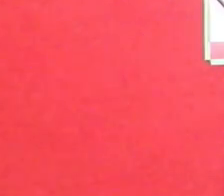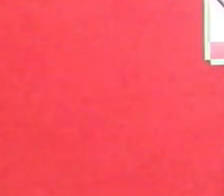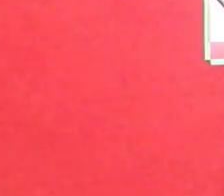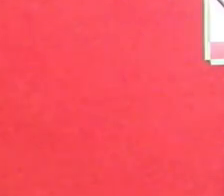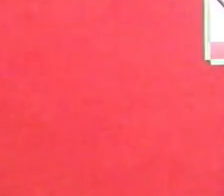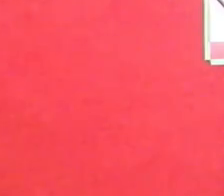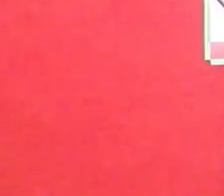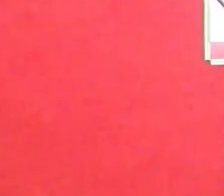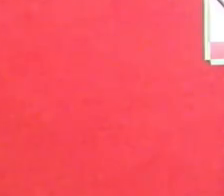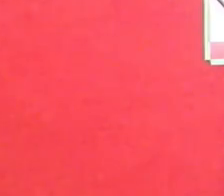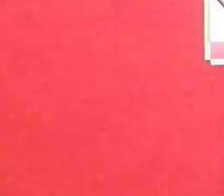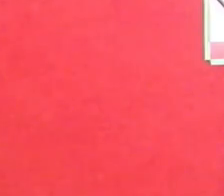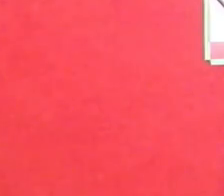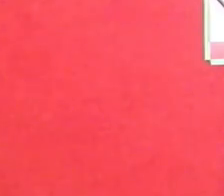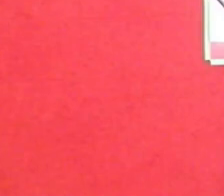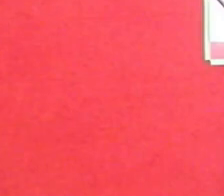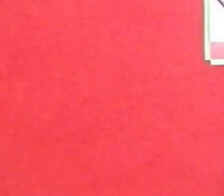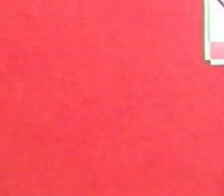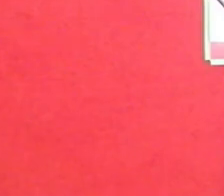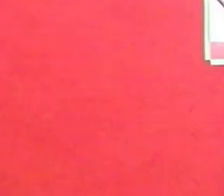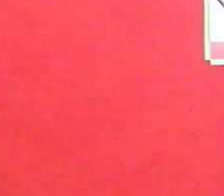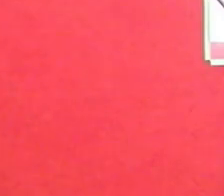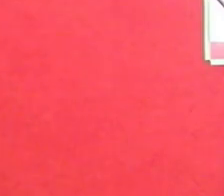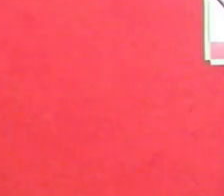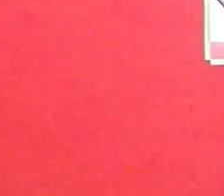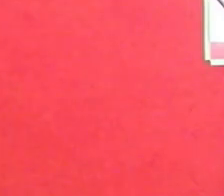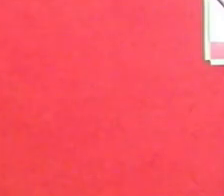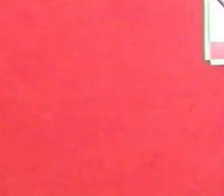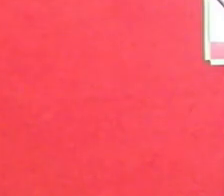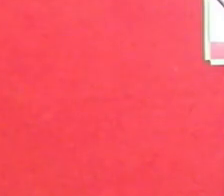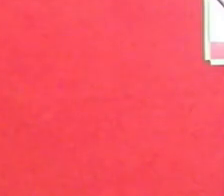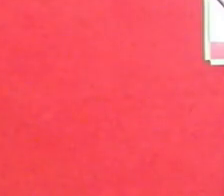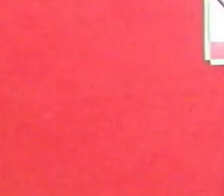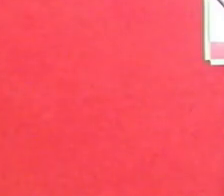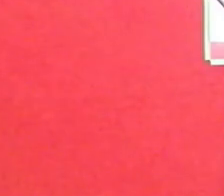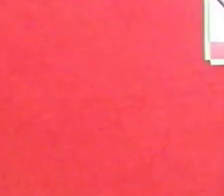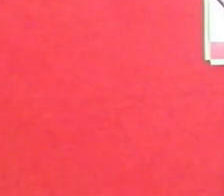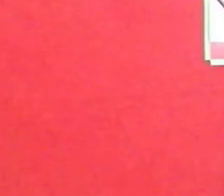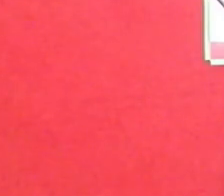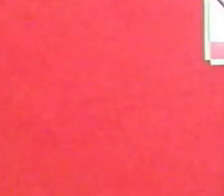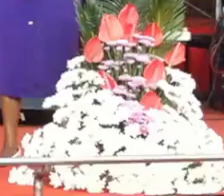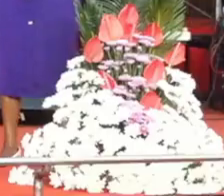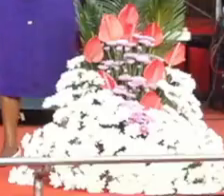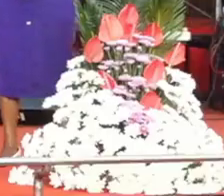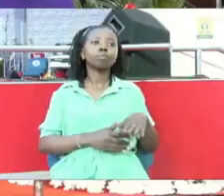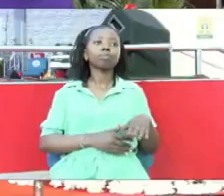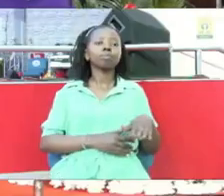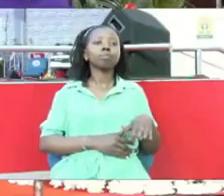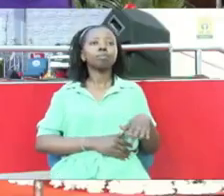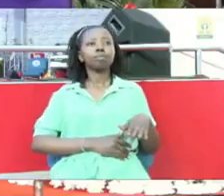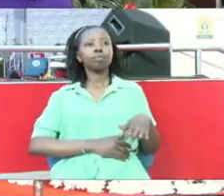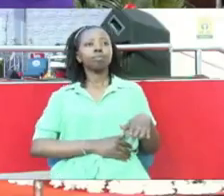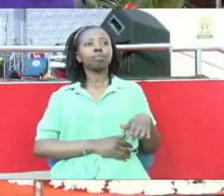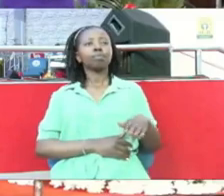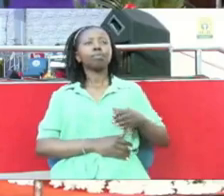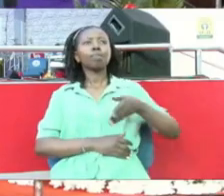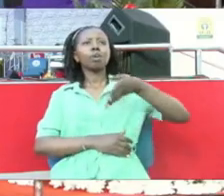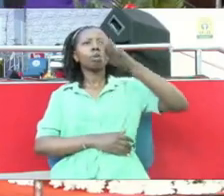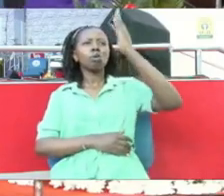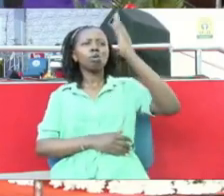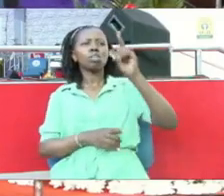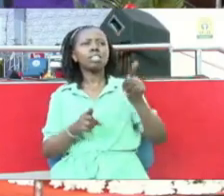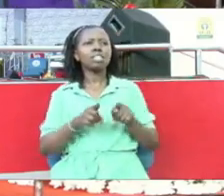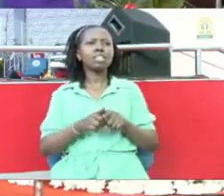Ameinua wanaume na mabibi ambao amekuwa akiwatayarisha sirini. He will raise